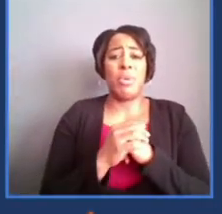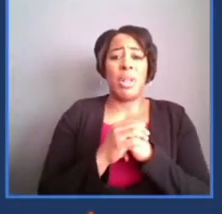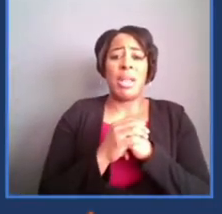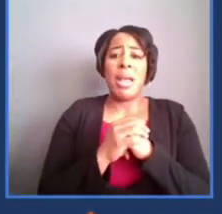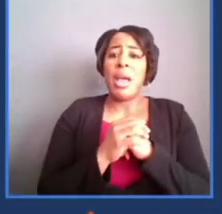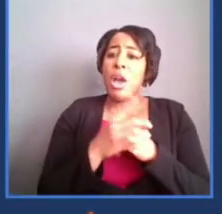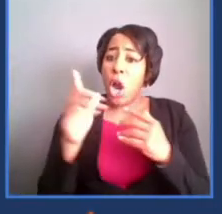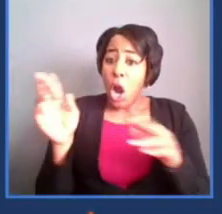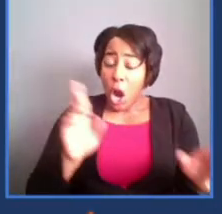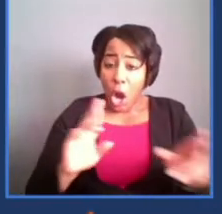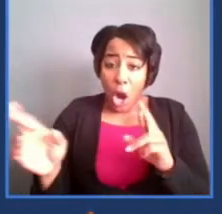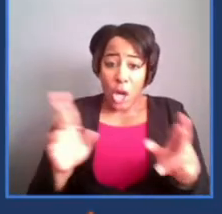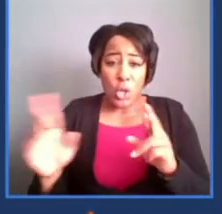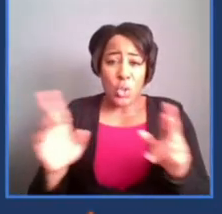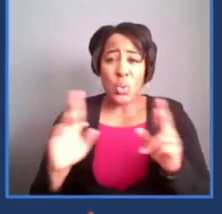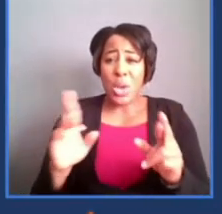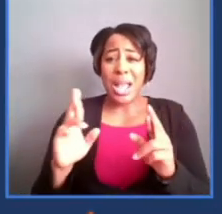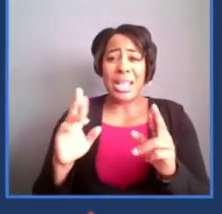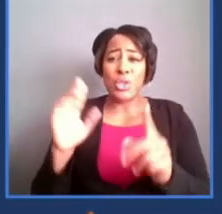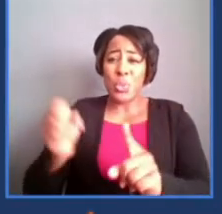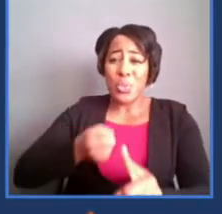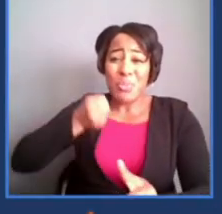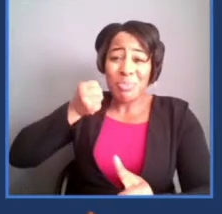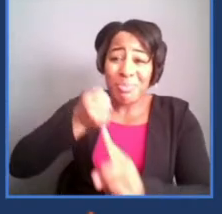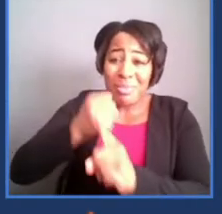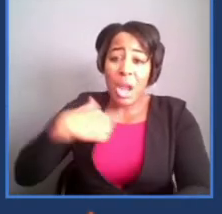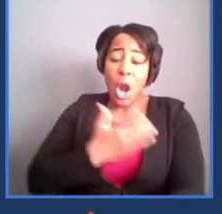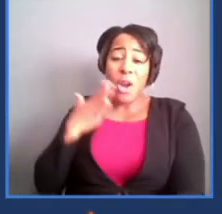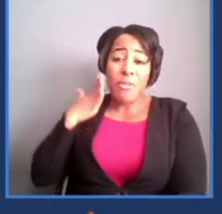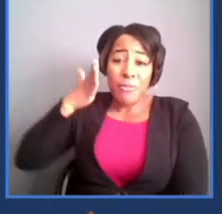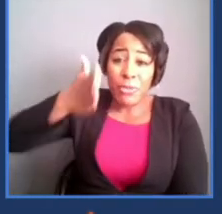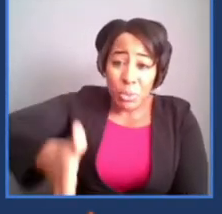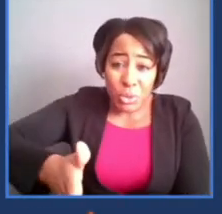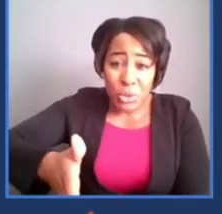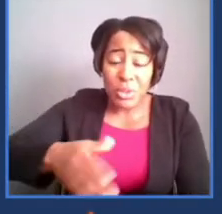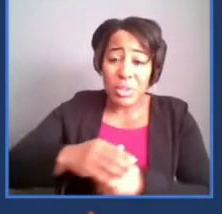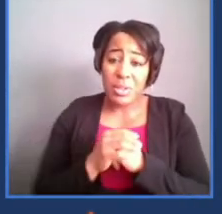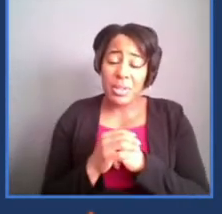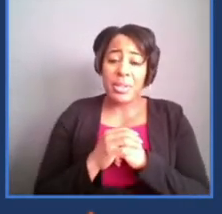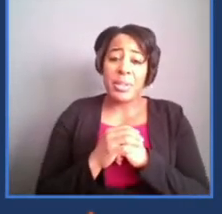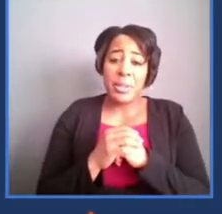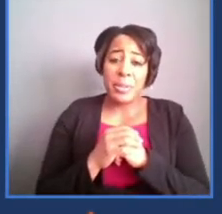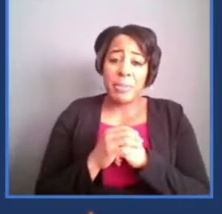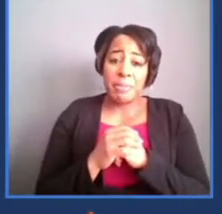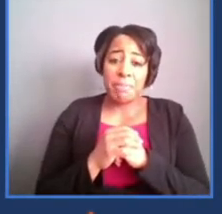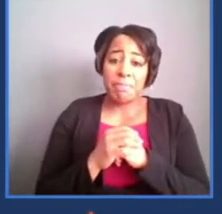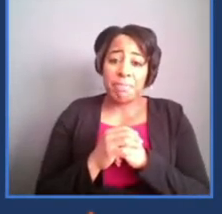down the generations about what this state stands for?